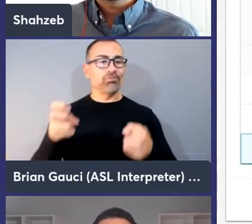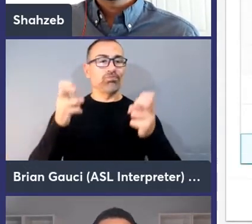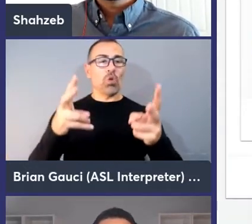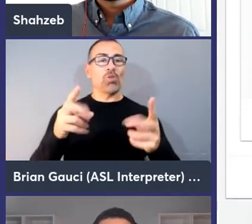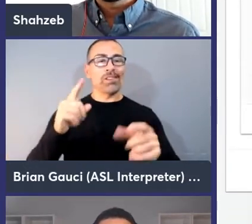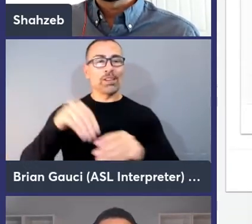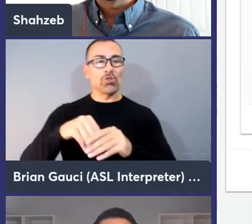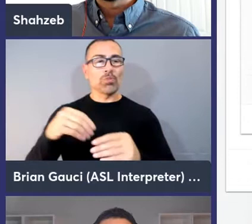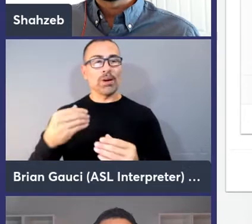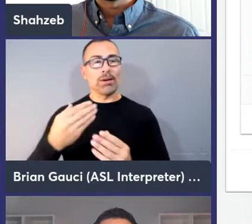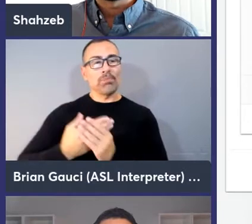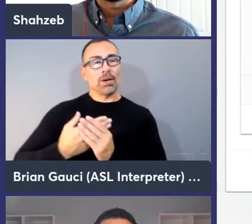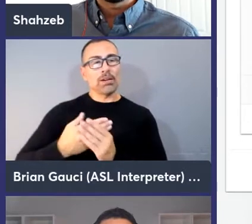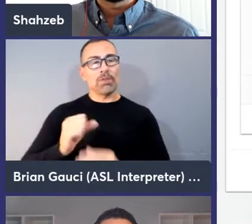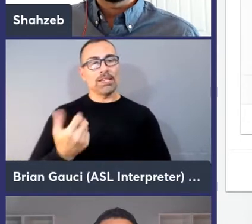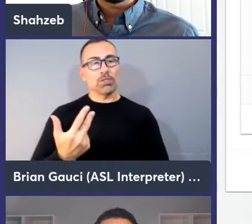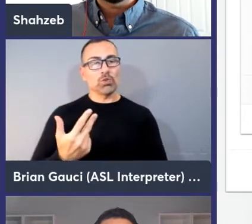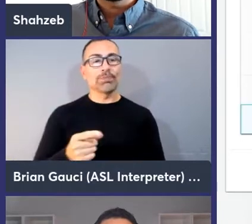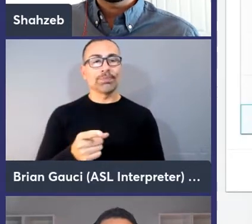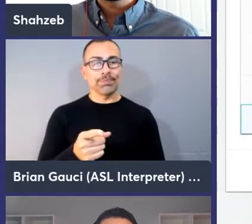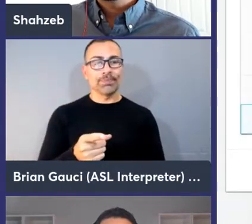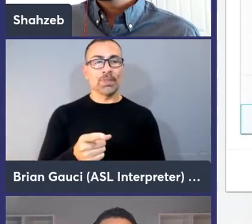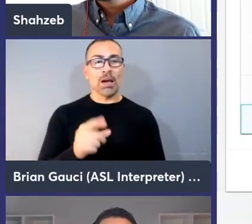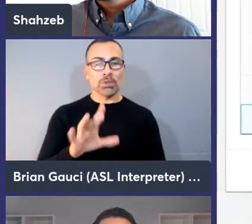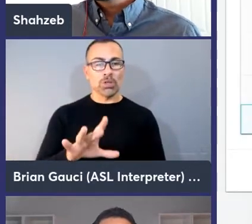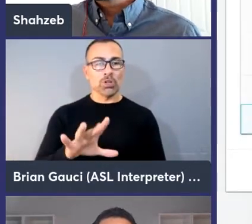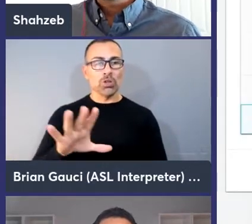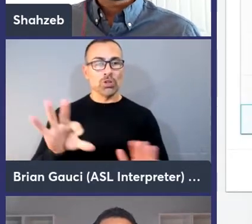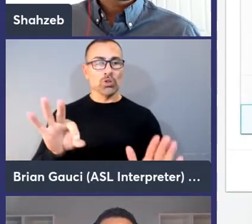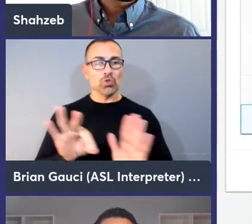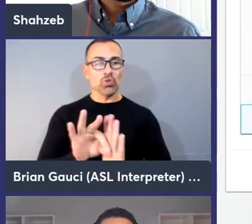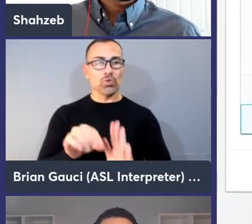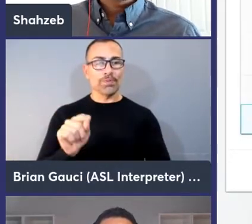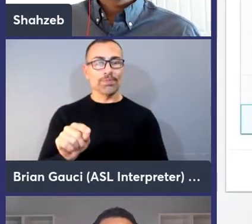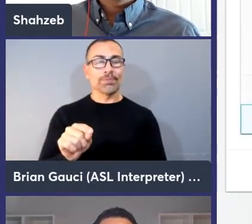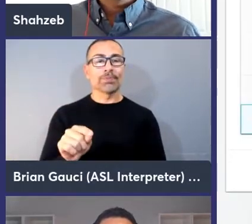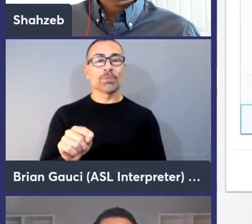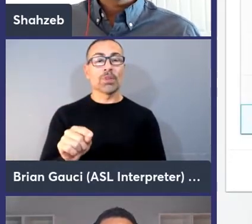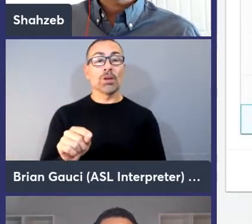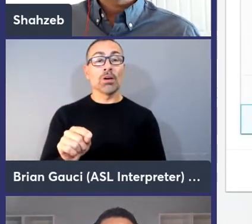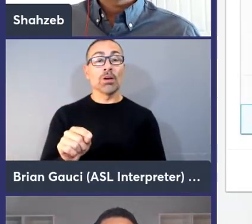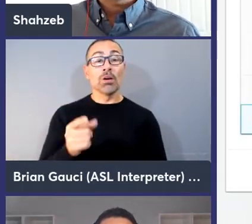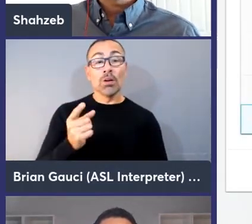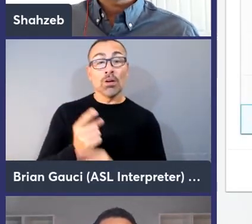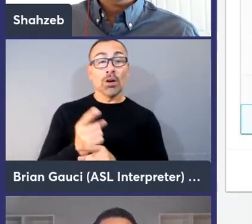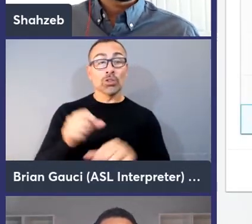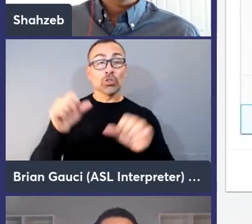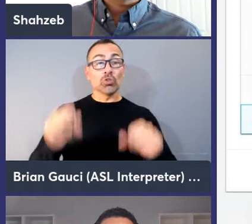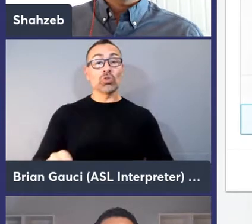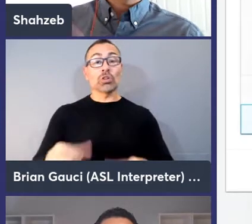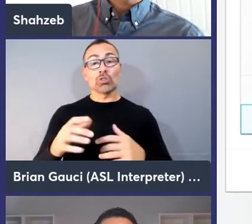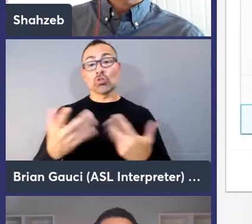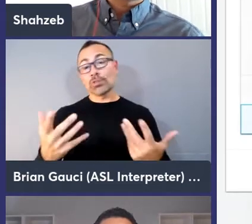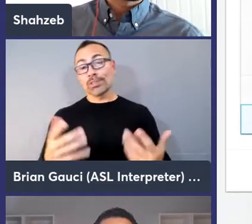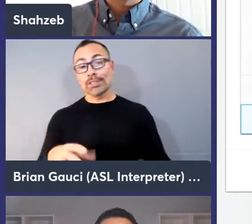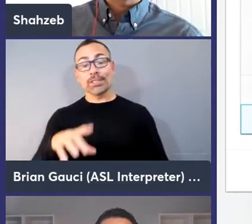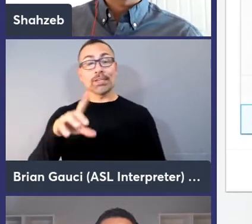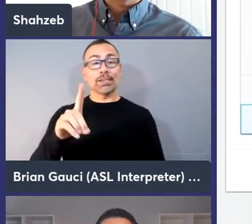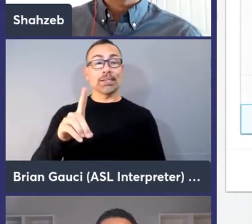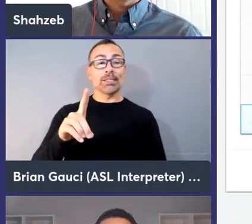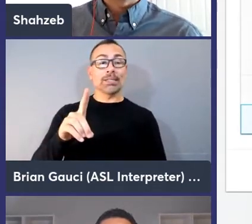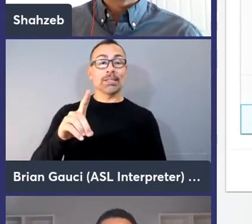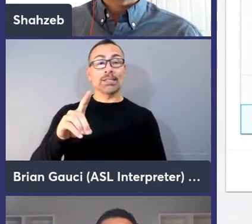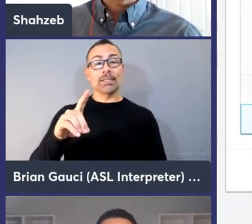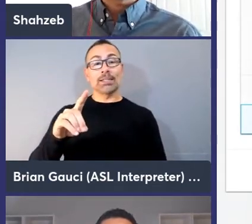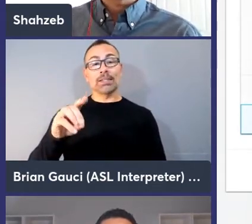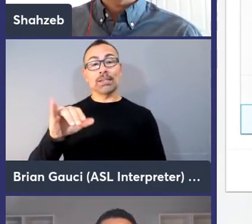bucket. I'm going to go ahead and pick that file. You can also pick the entire S3 bucket. So if you have like hundreds of files